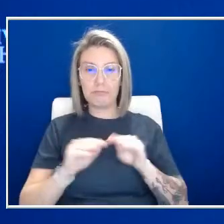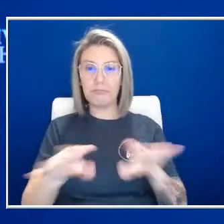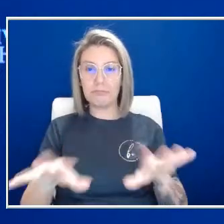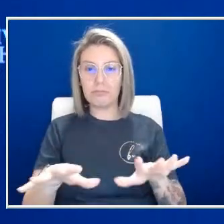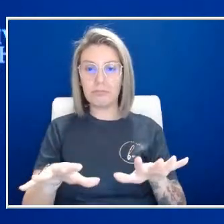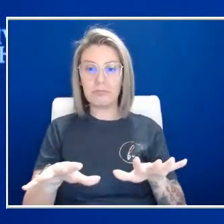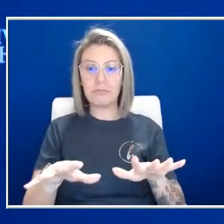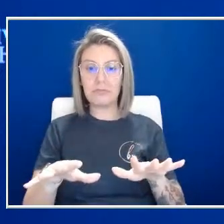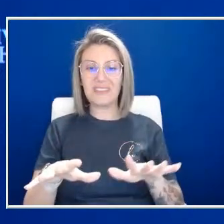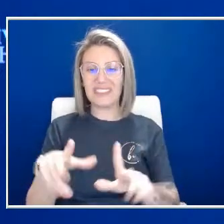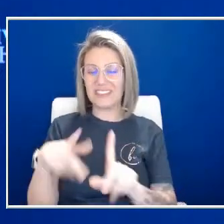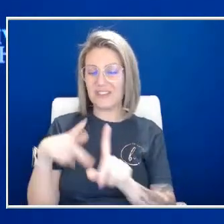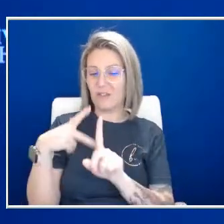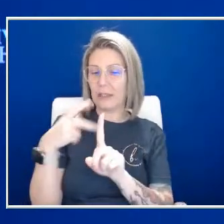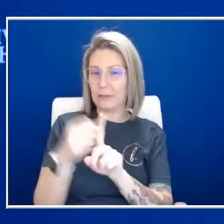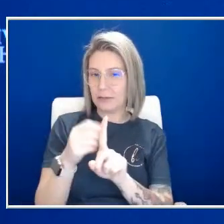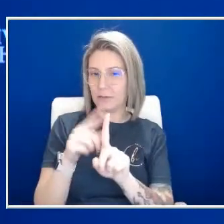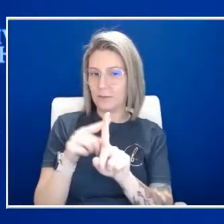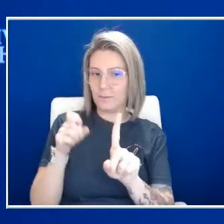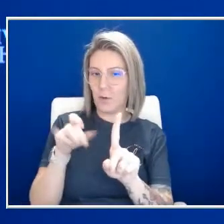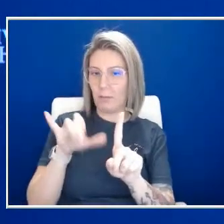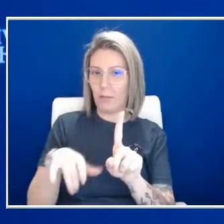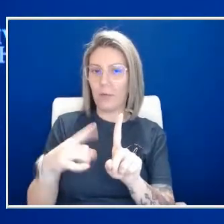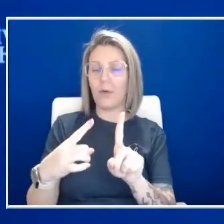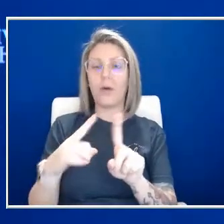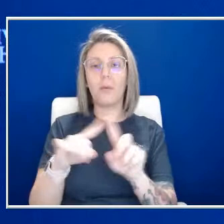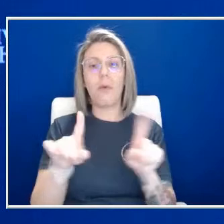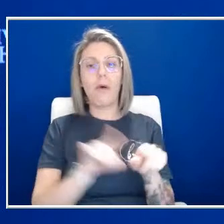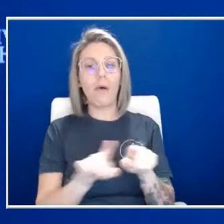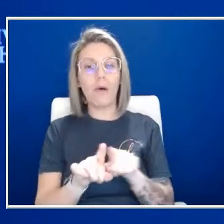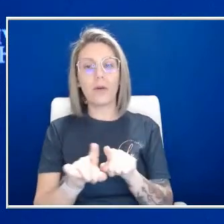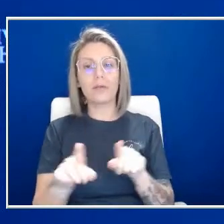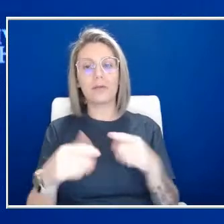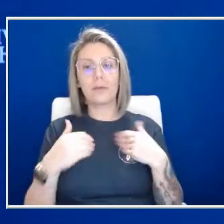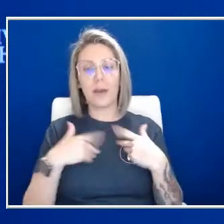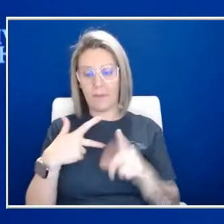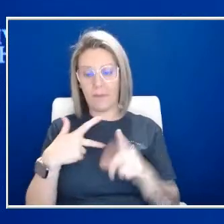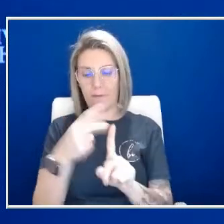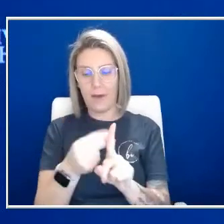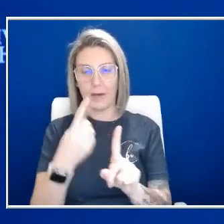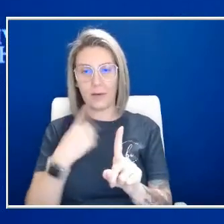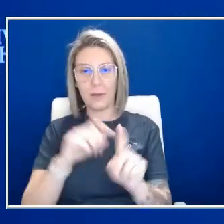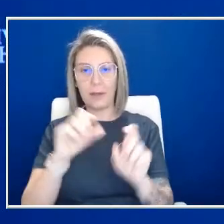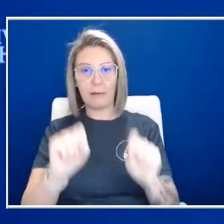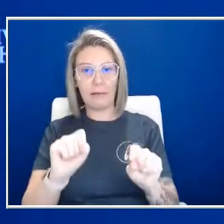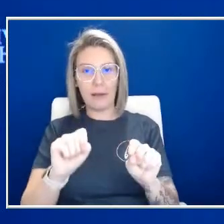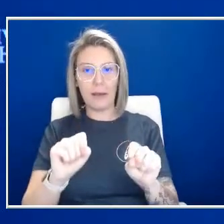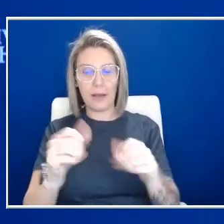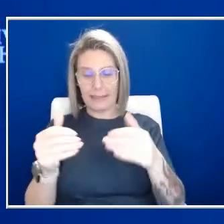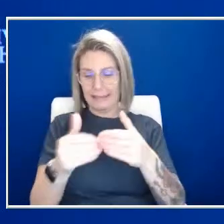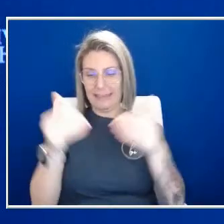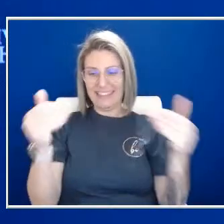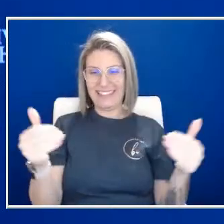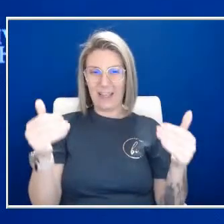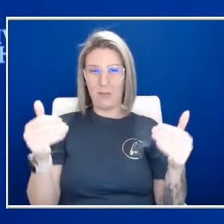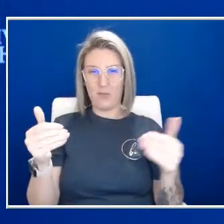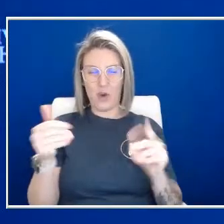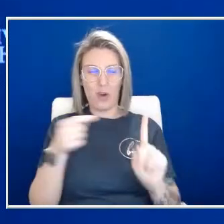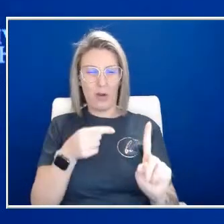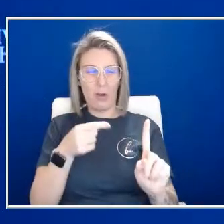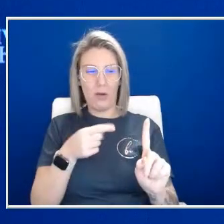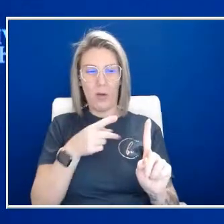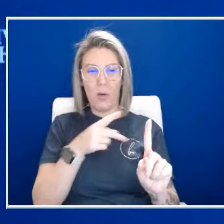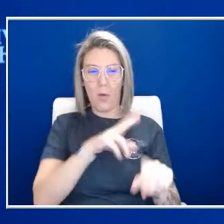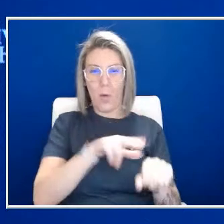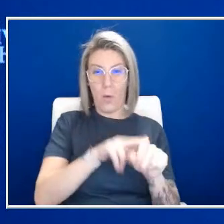derived. But we also have a vaccine that we can go, a separate, different polio vaccine that we can